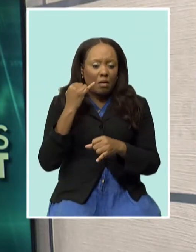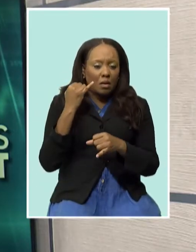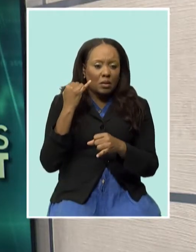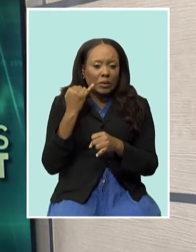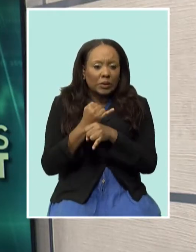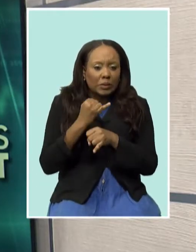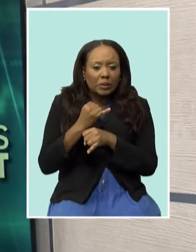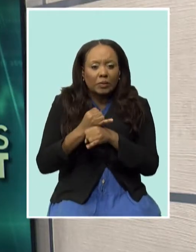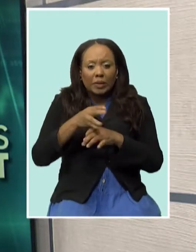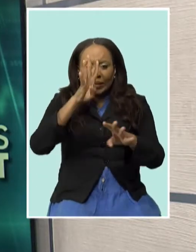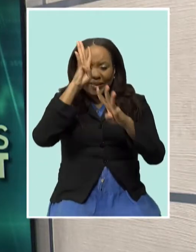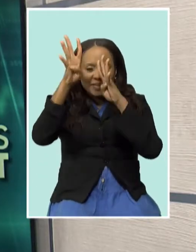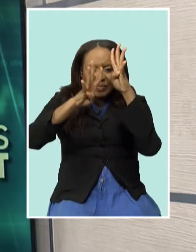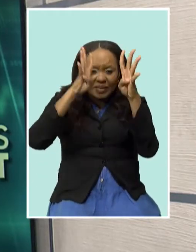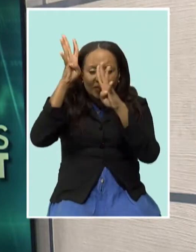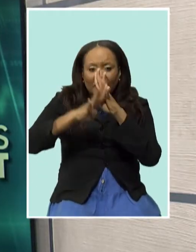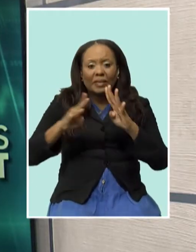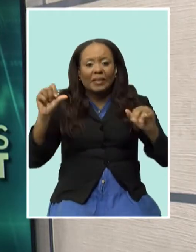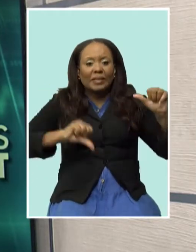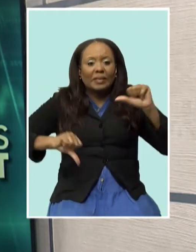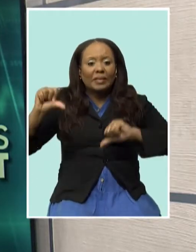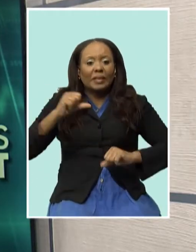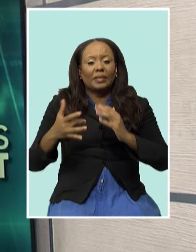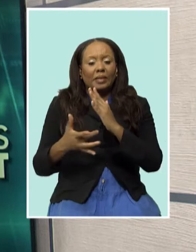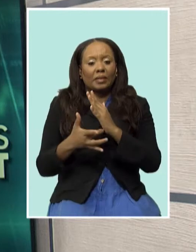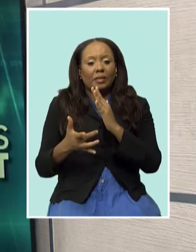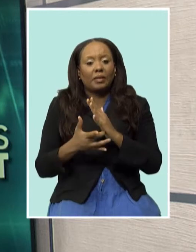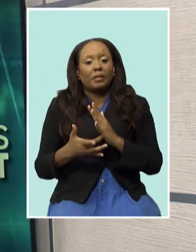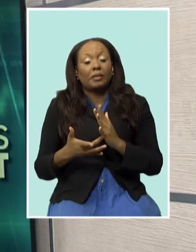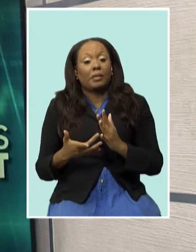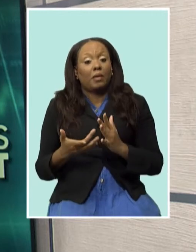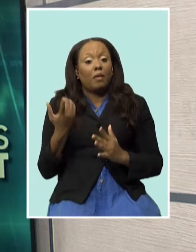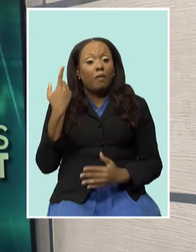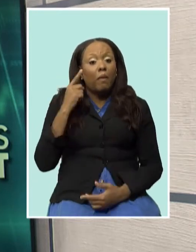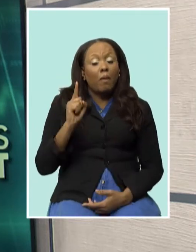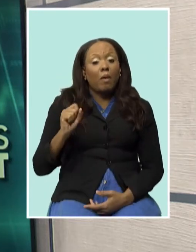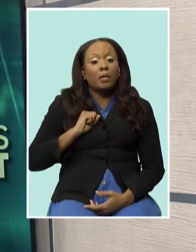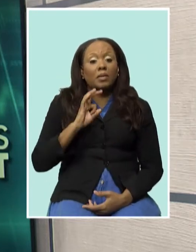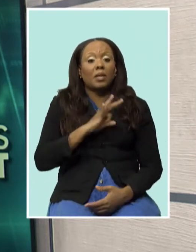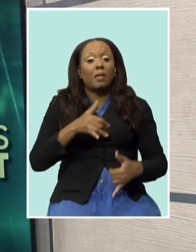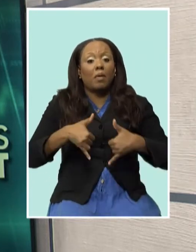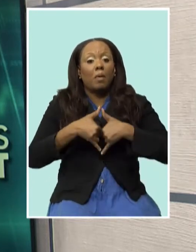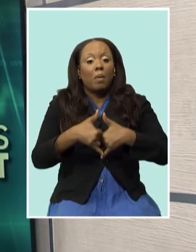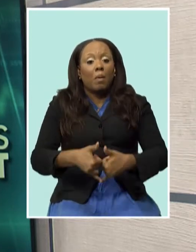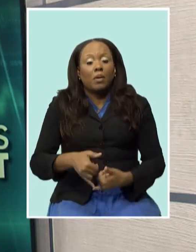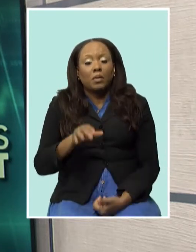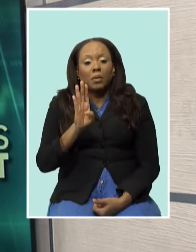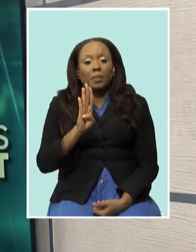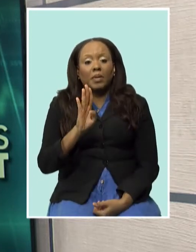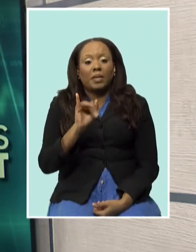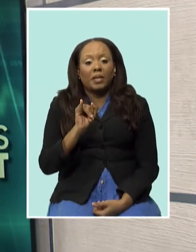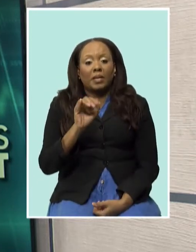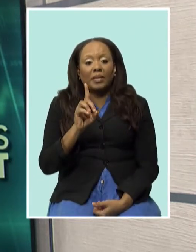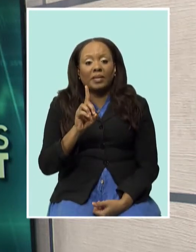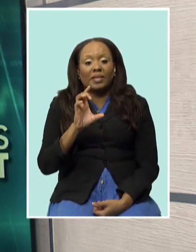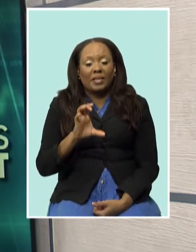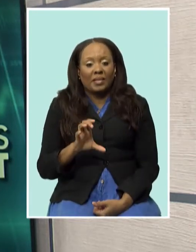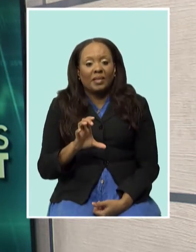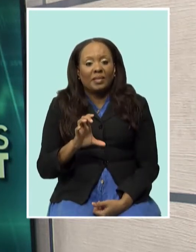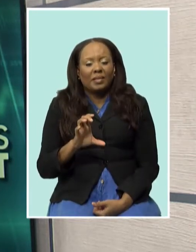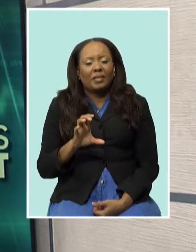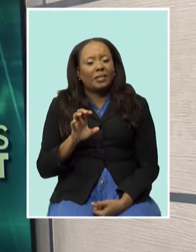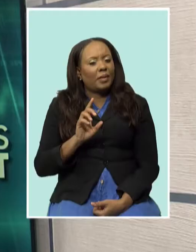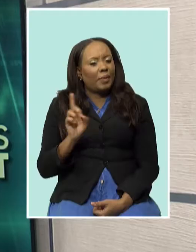Technology, Davidson Ishmael, at the Staff Awards luncheon of Export Barbados BIDC at Sandals Royal Resort. Trevor